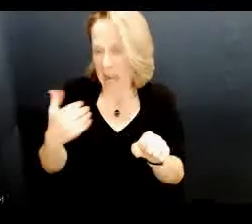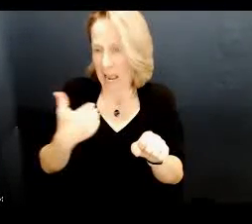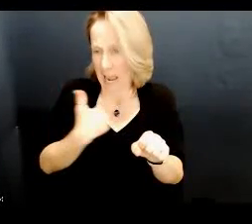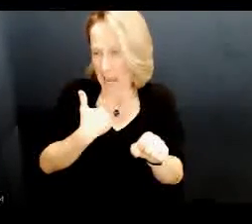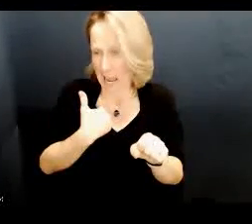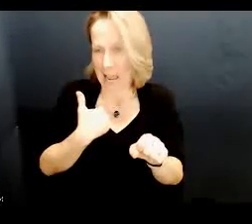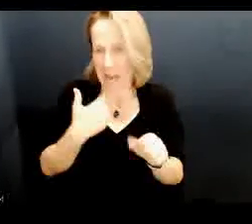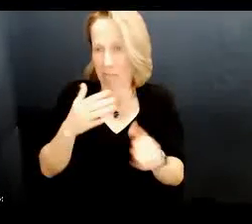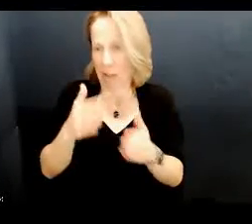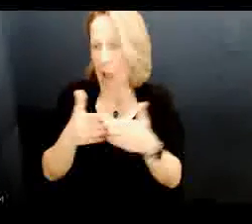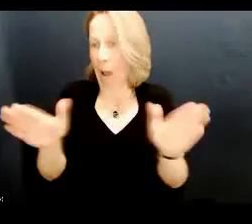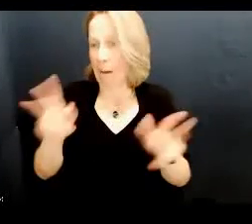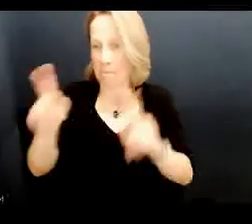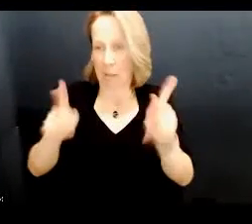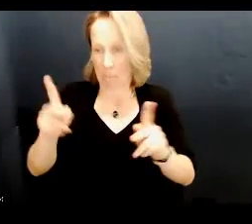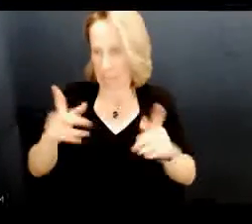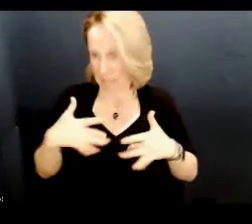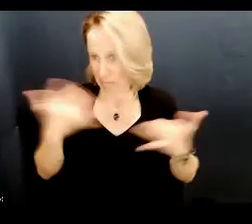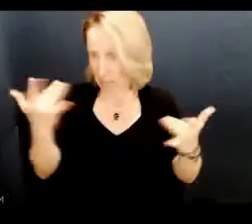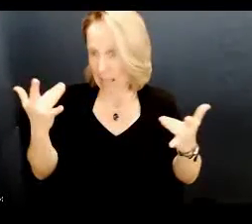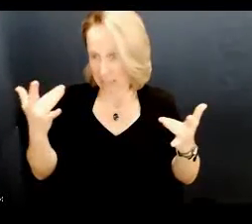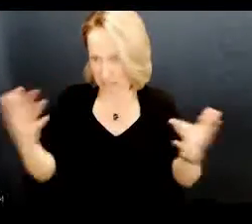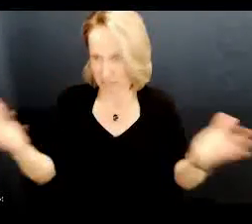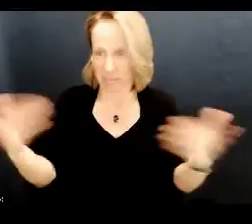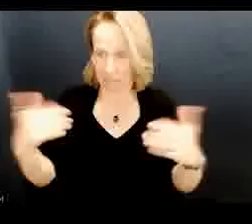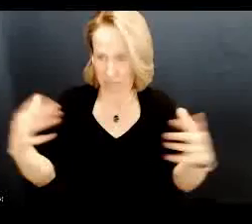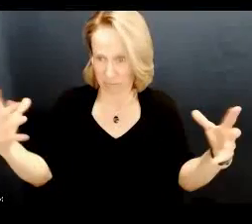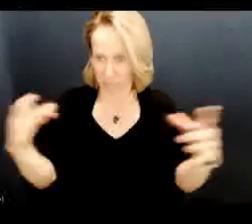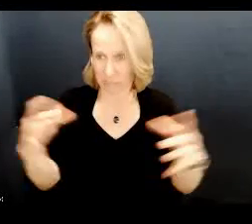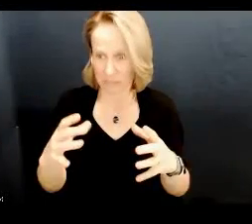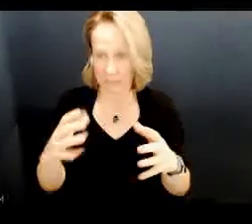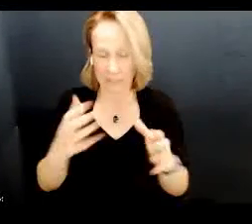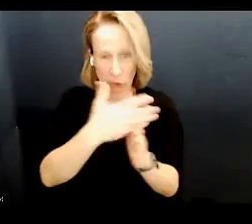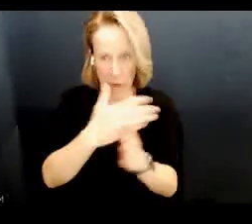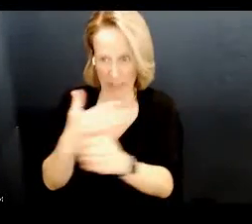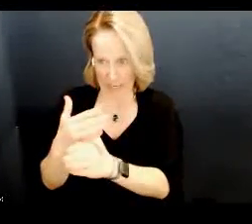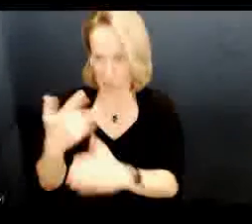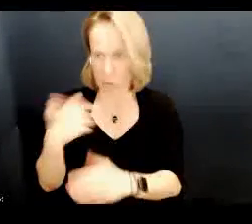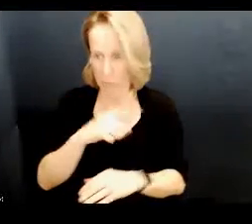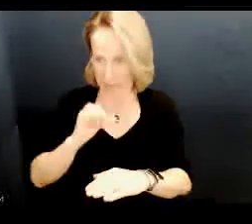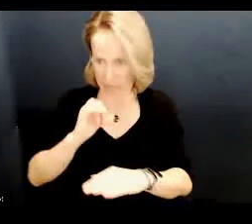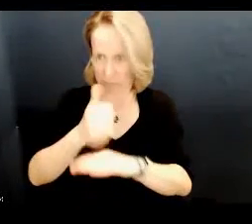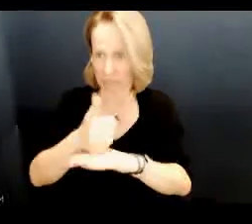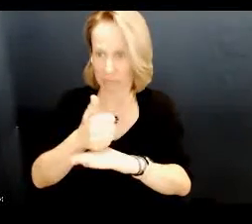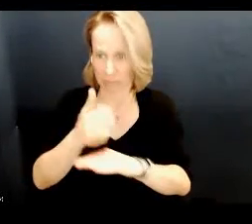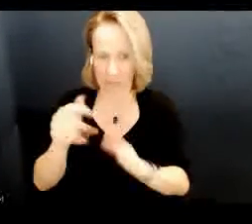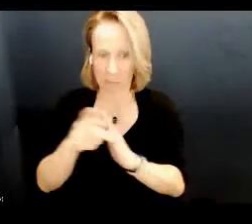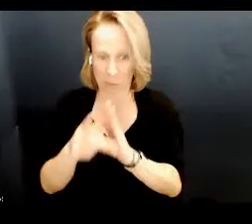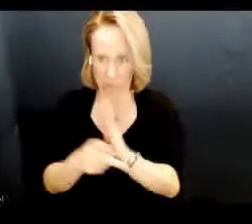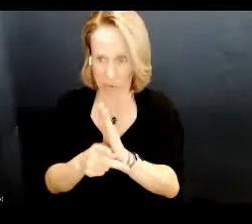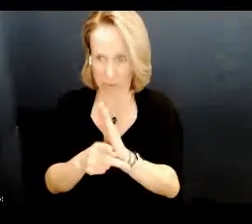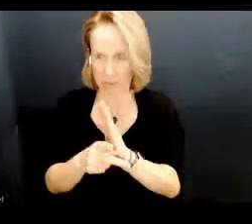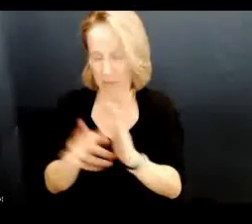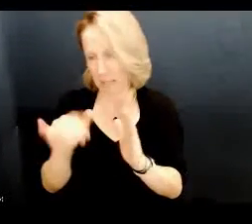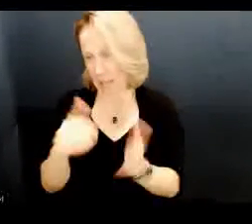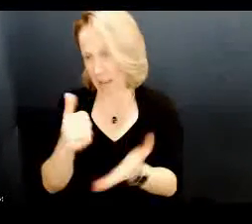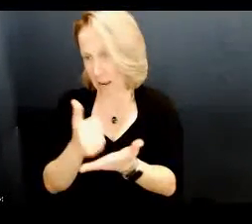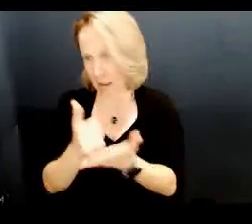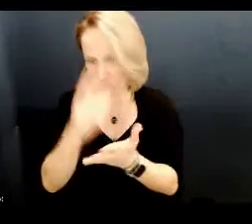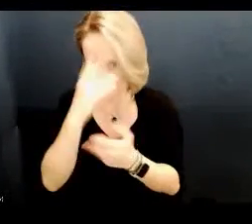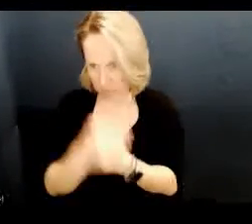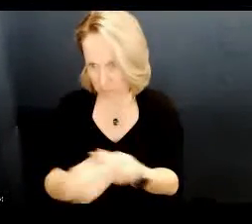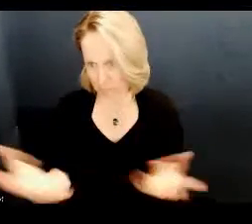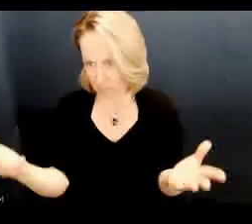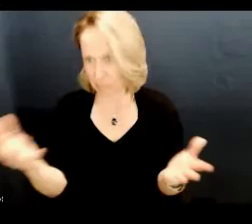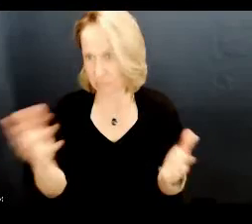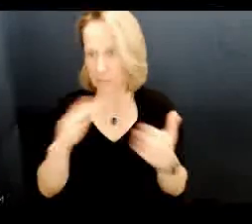to take the time to share and celebrate that we have created this protocol. This can help let the community know that there is a clear process